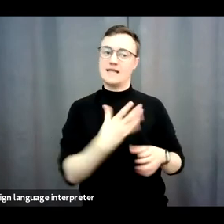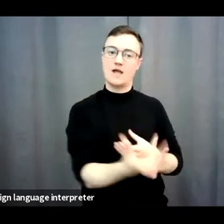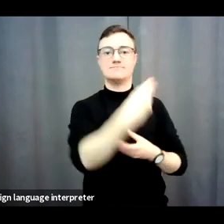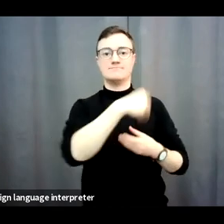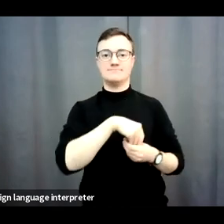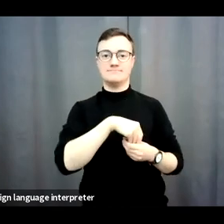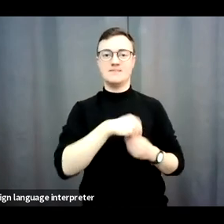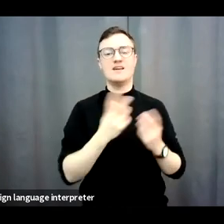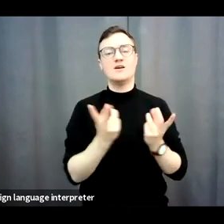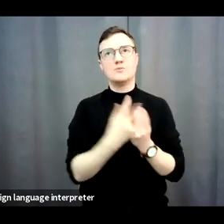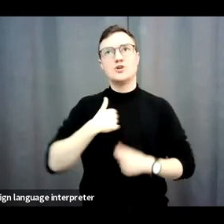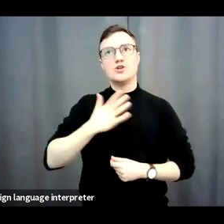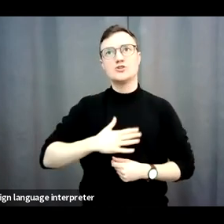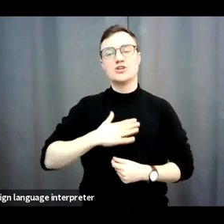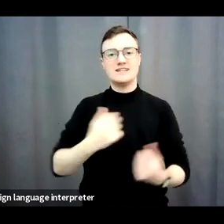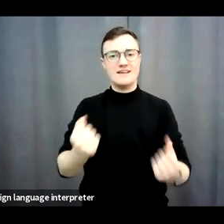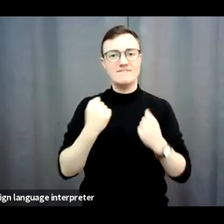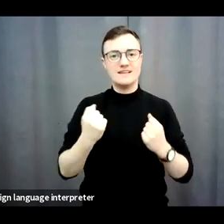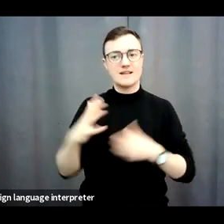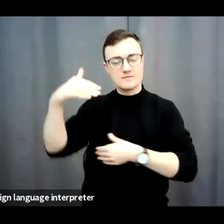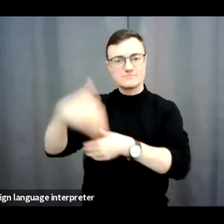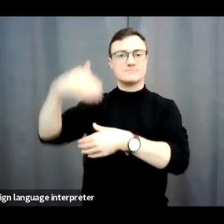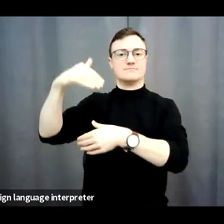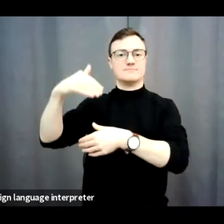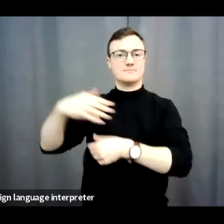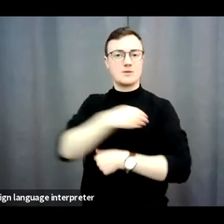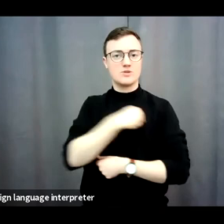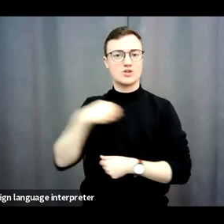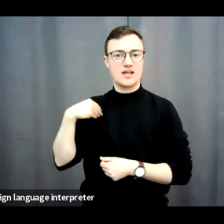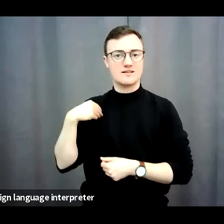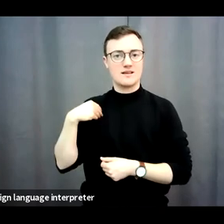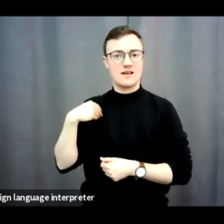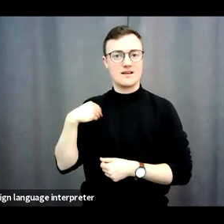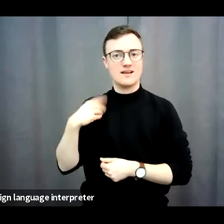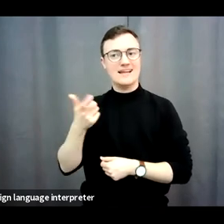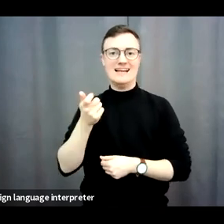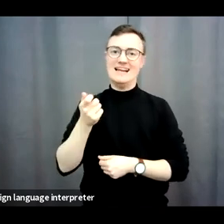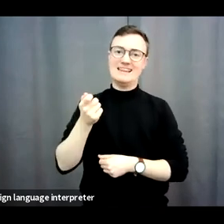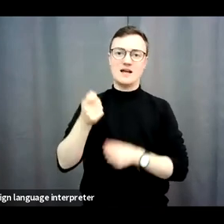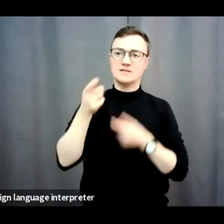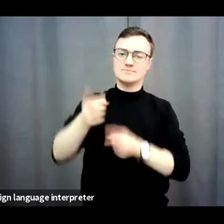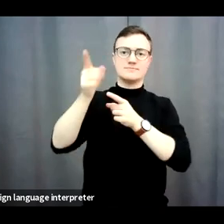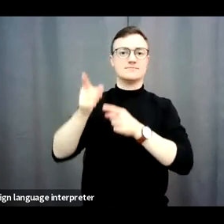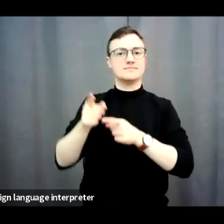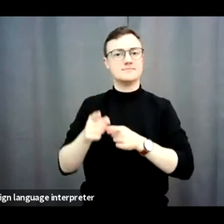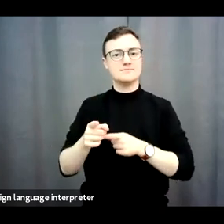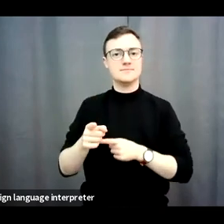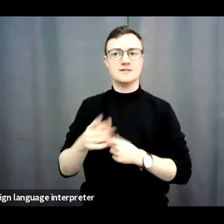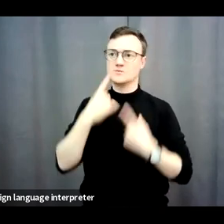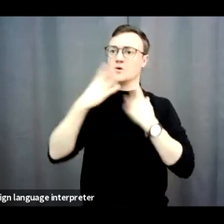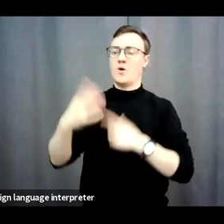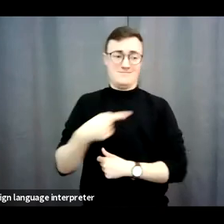to kind of confront national authorities with that, that it's, you know, the organizations which